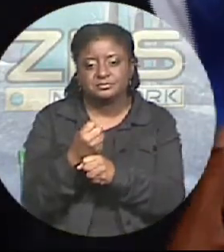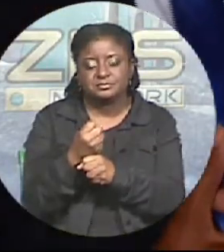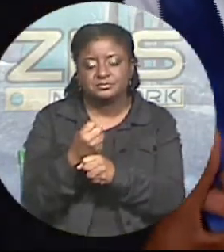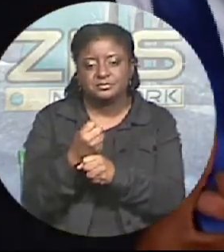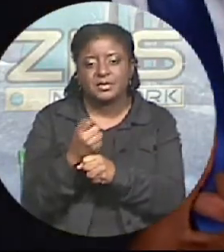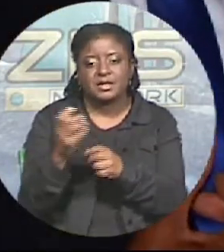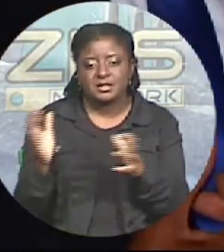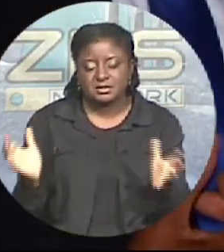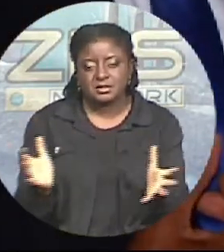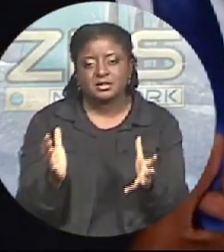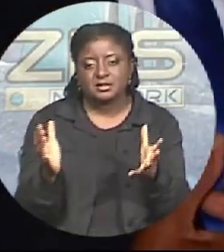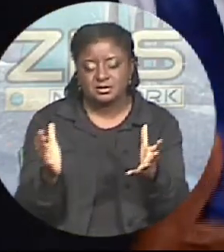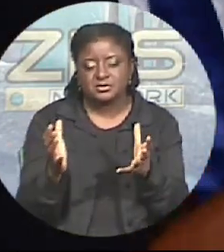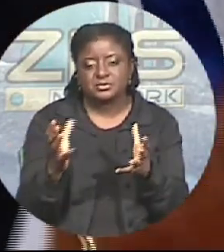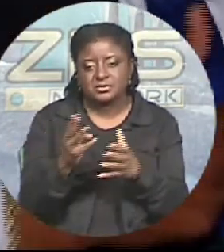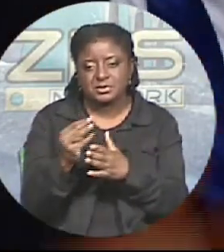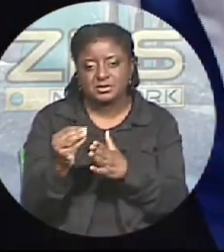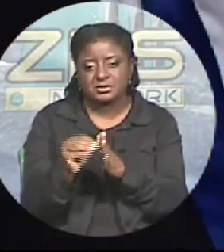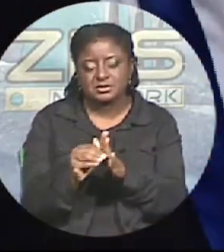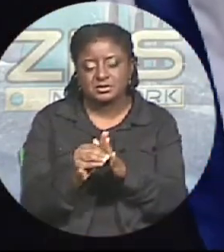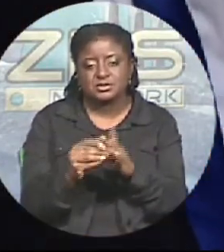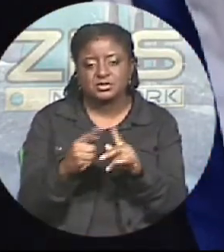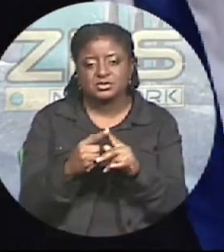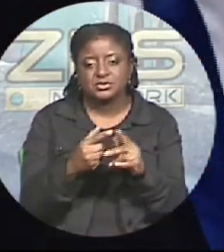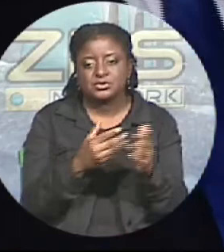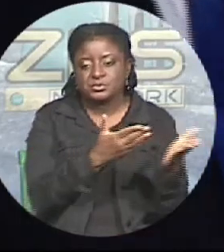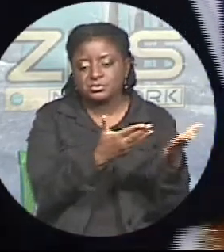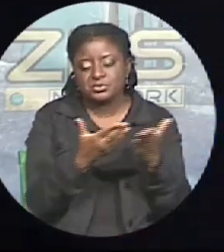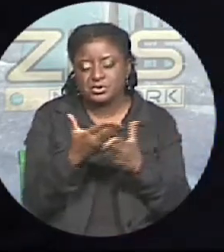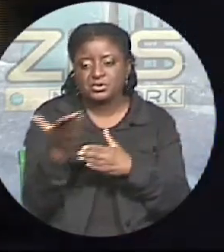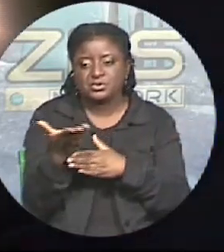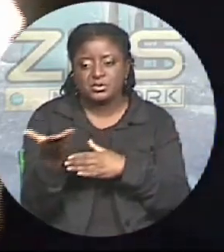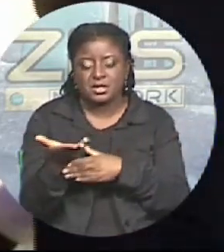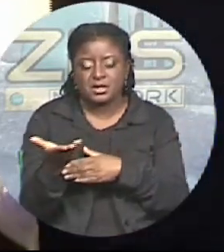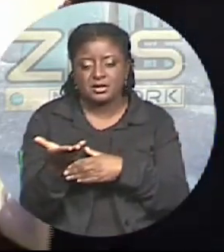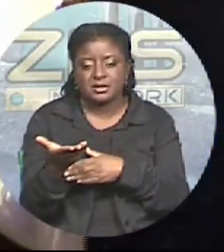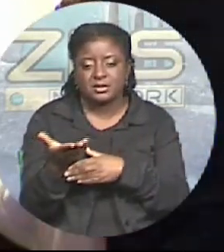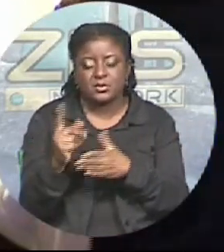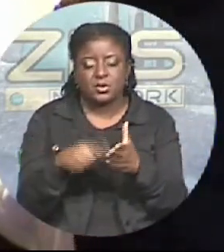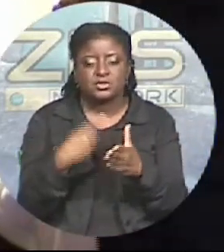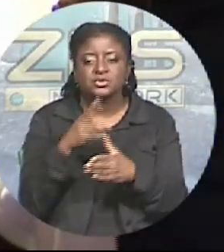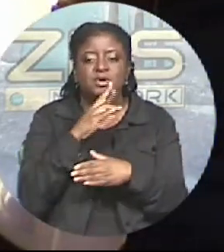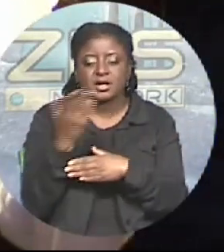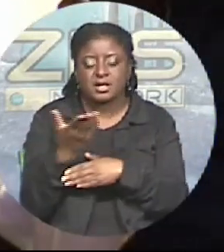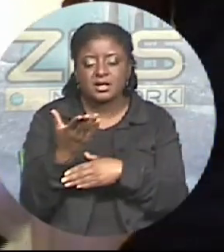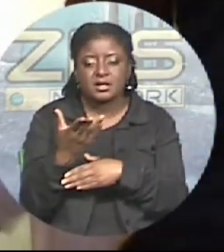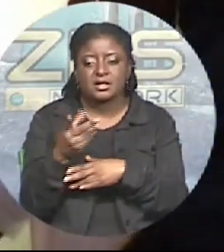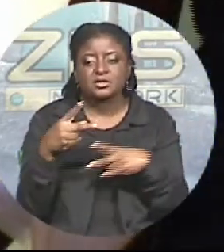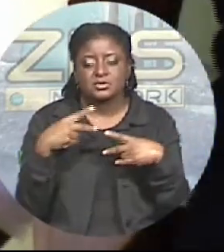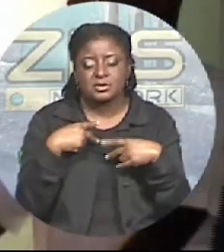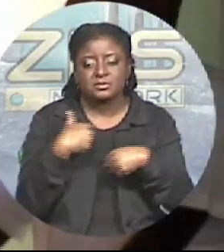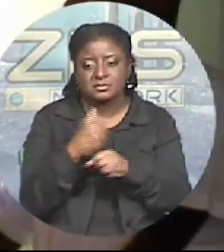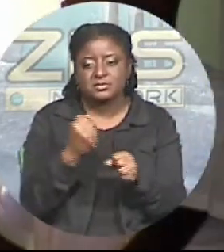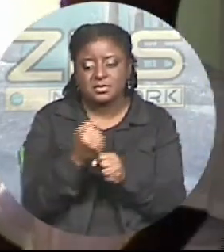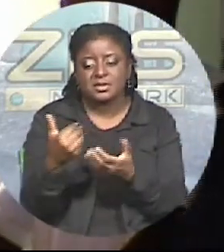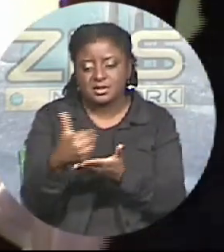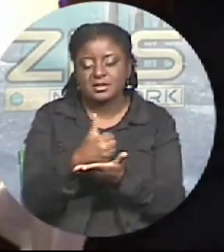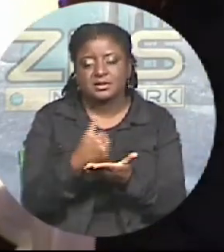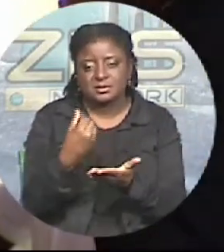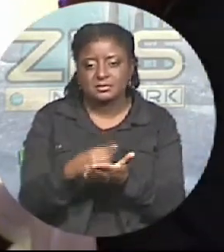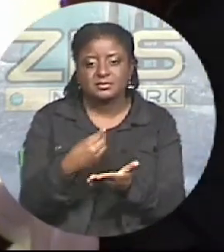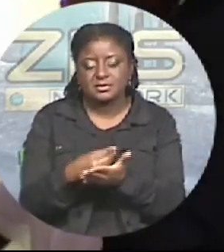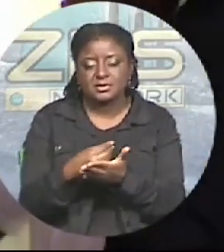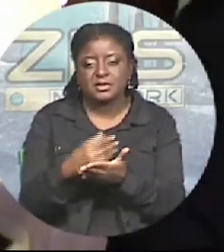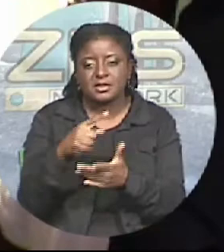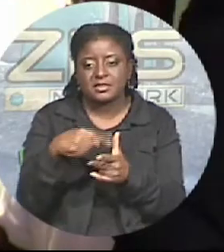you here. Once you're here and you are running a profitable enterprise, then that incentive should